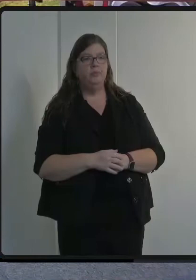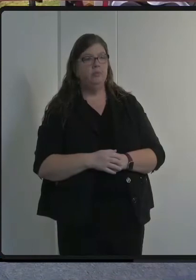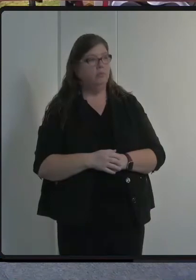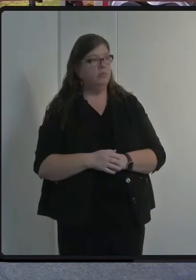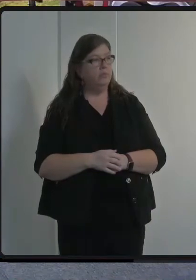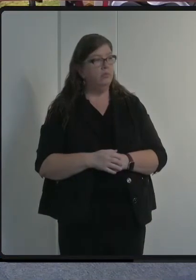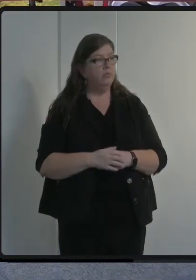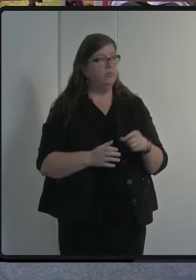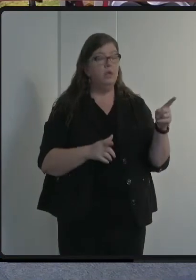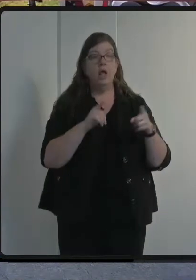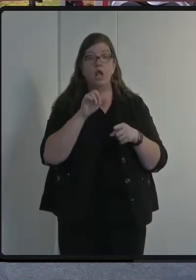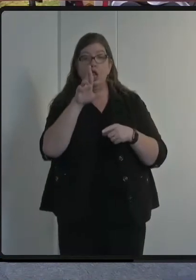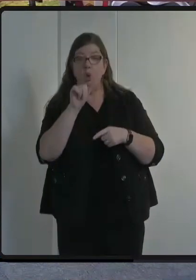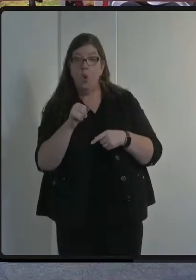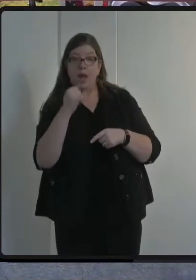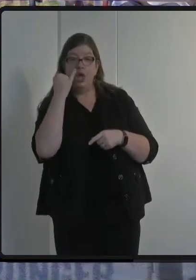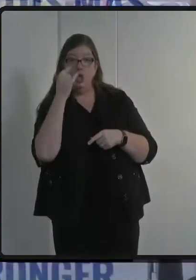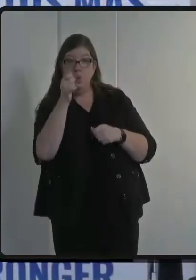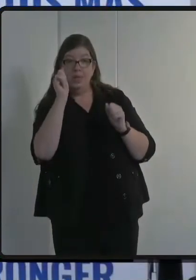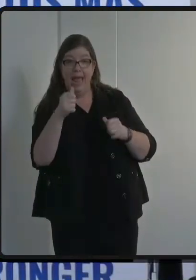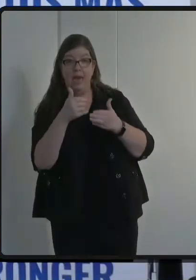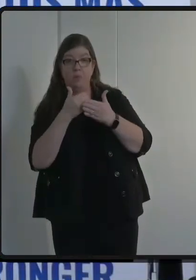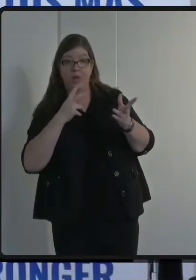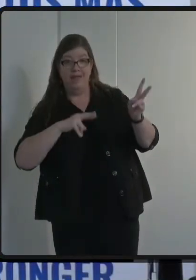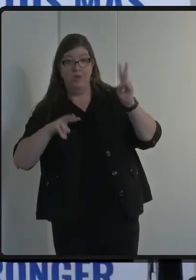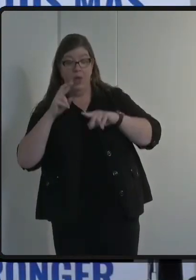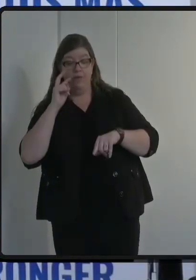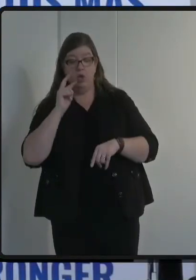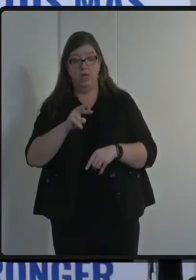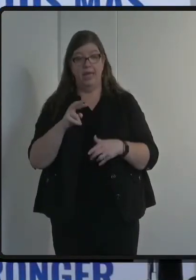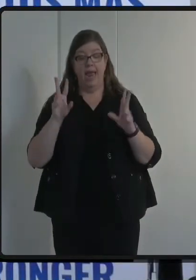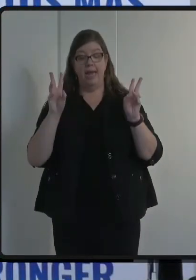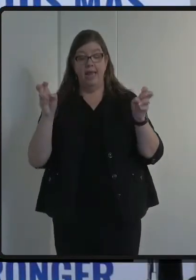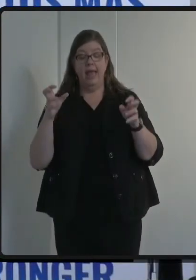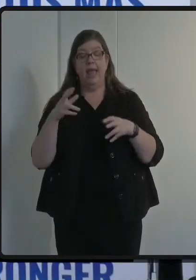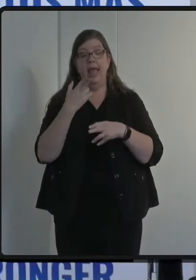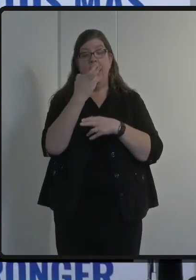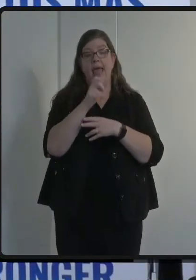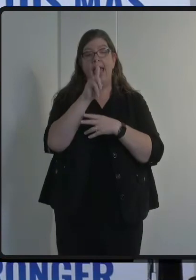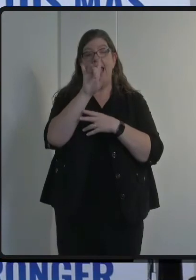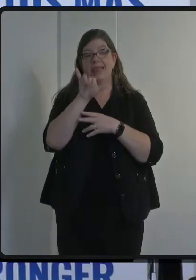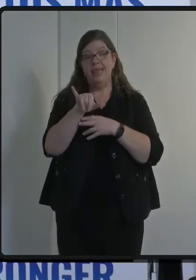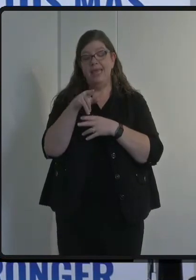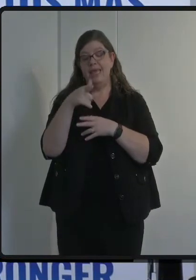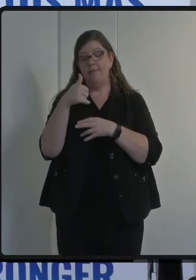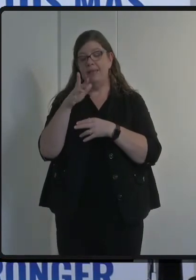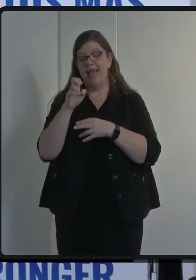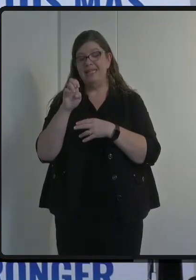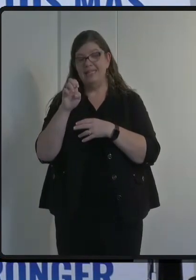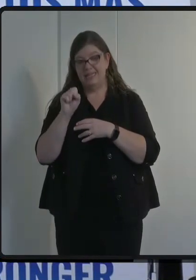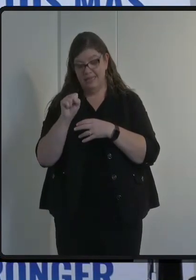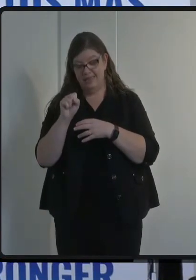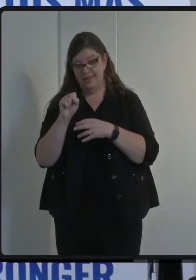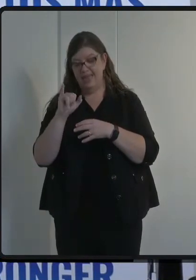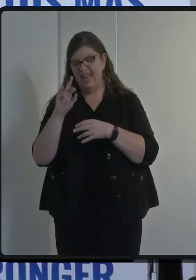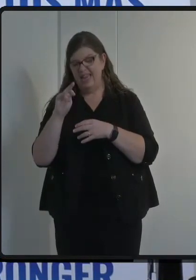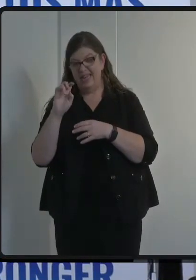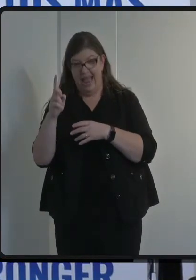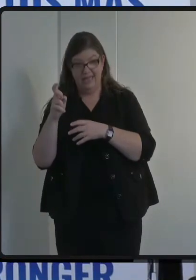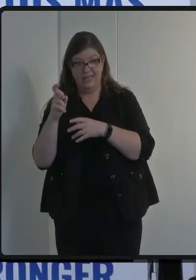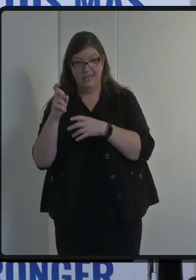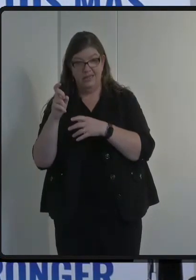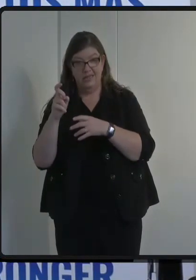a preview, you can go to Healthy Places Index. While if you search for